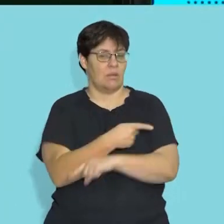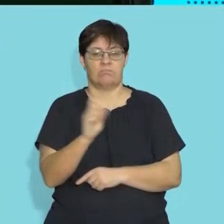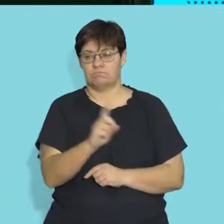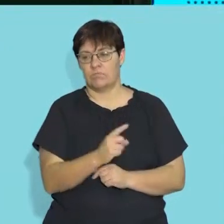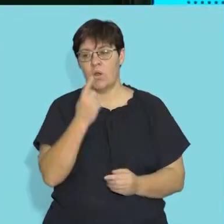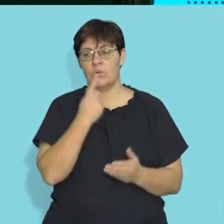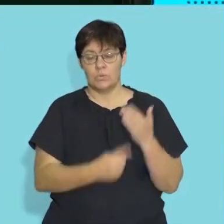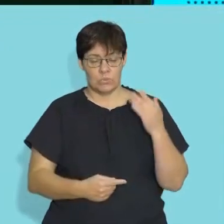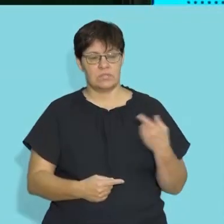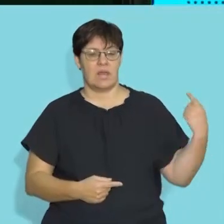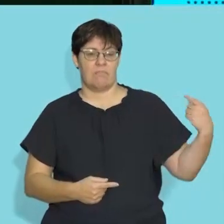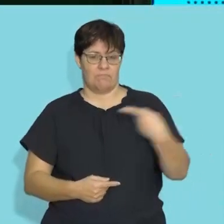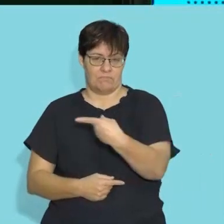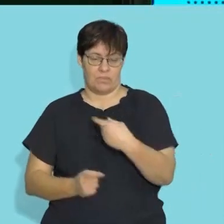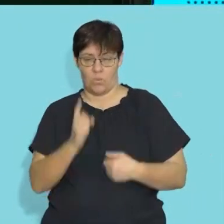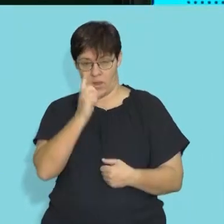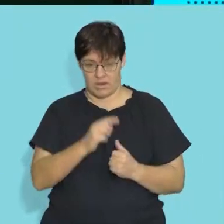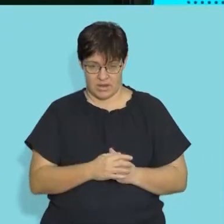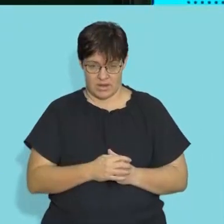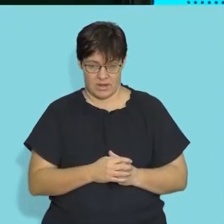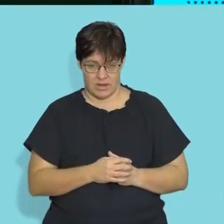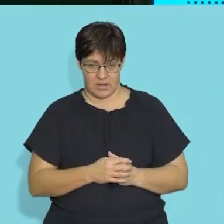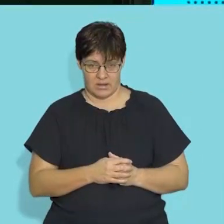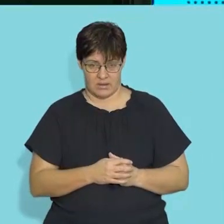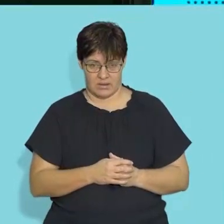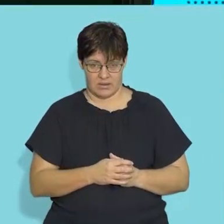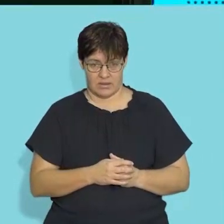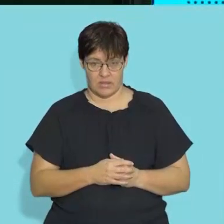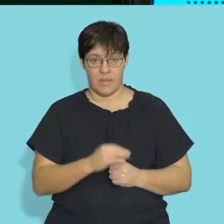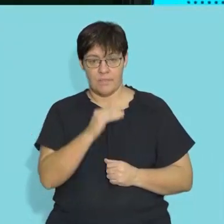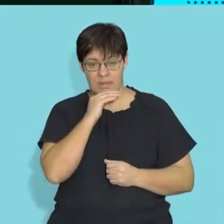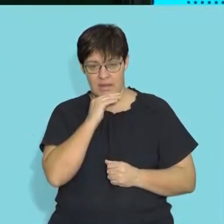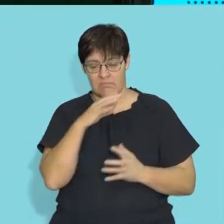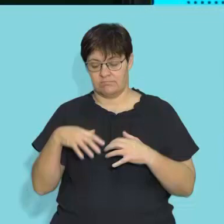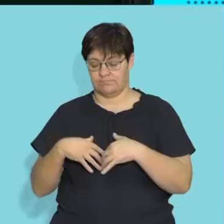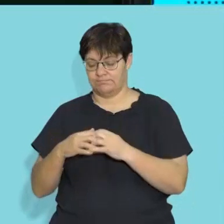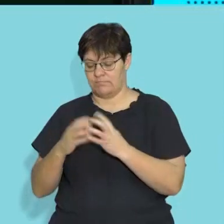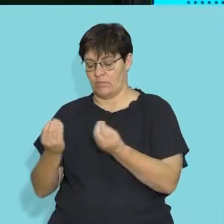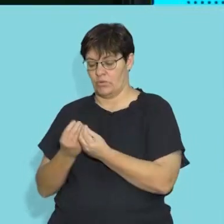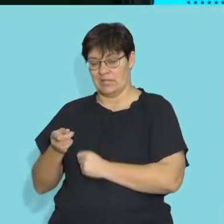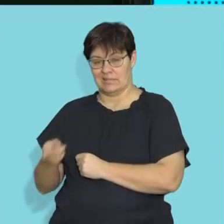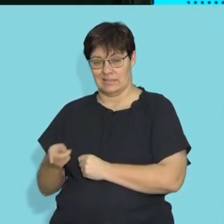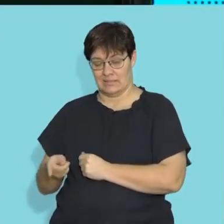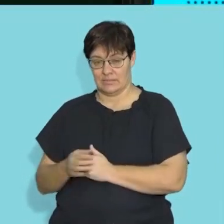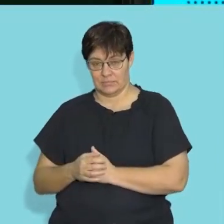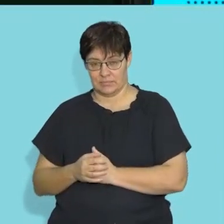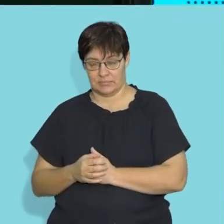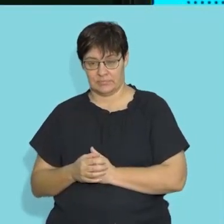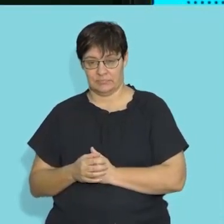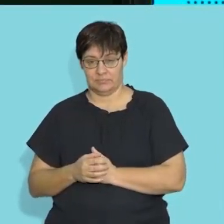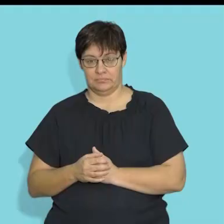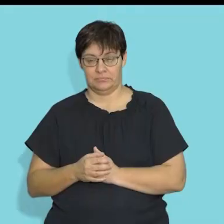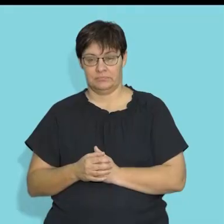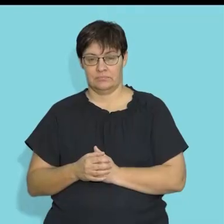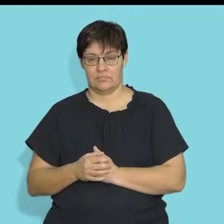arrow. We will only use an arrow pointing in the direction of the formation of the product.